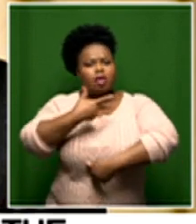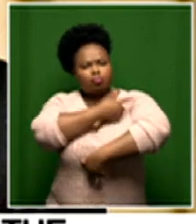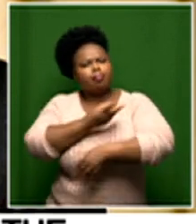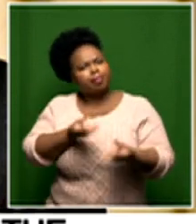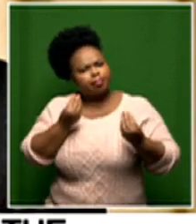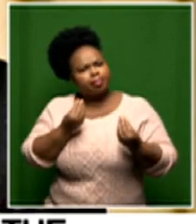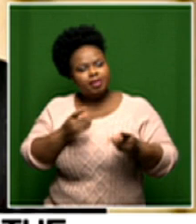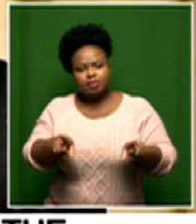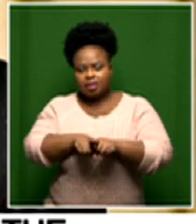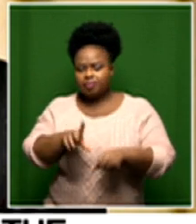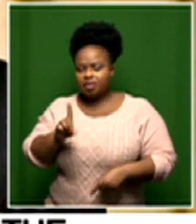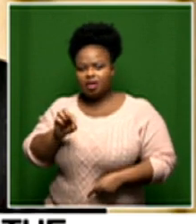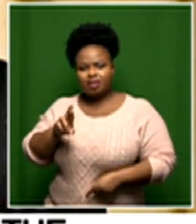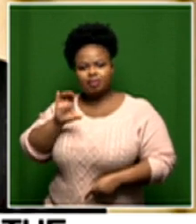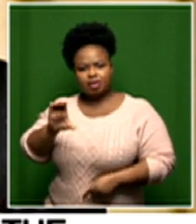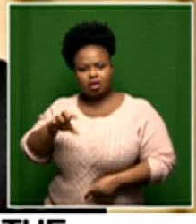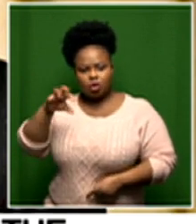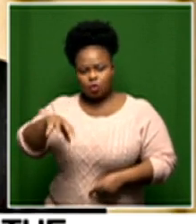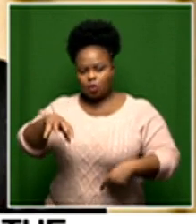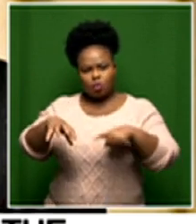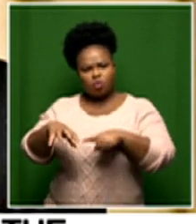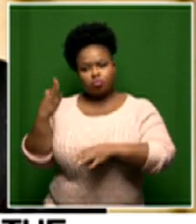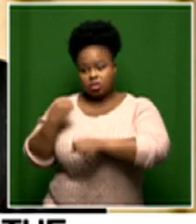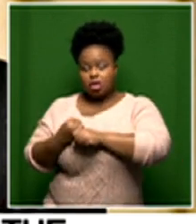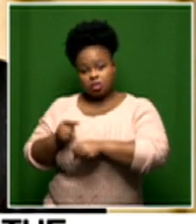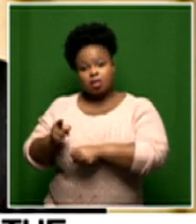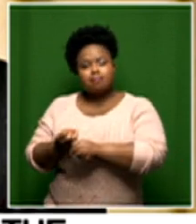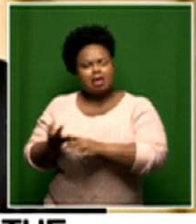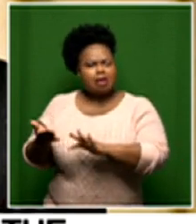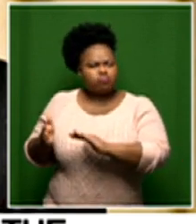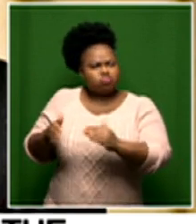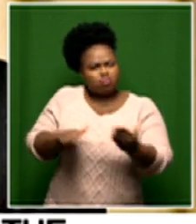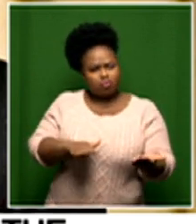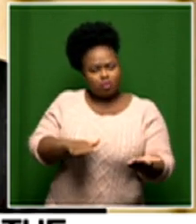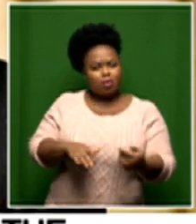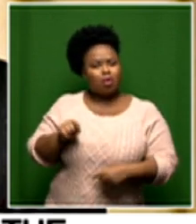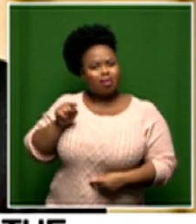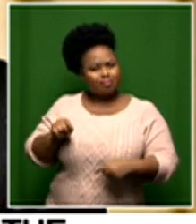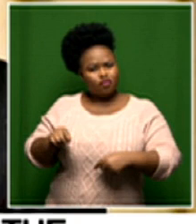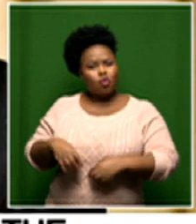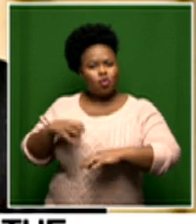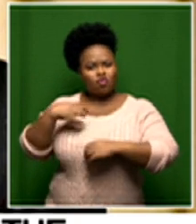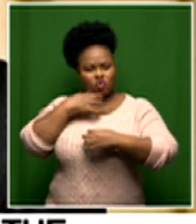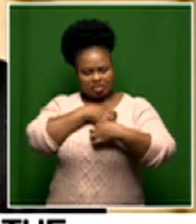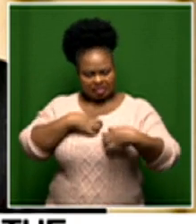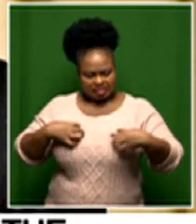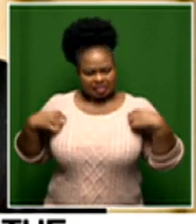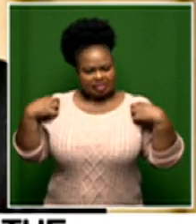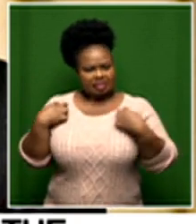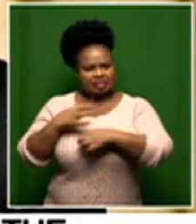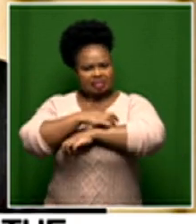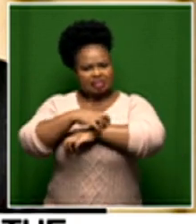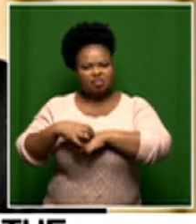the Congo, for example, in the past few years, there were huge mortality associated with measles. Now, the issues